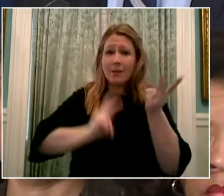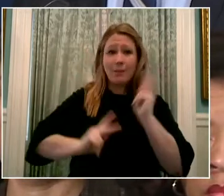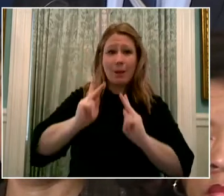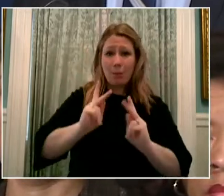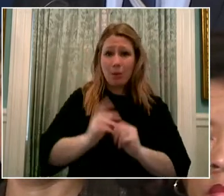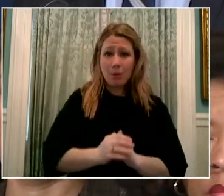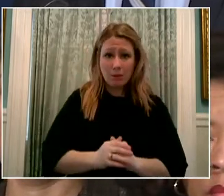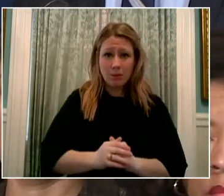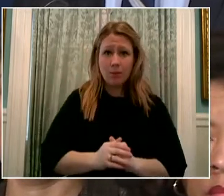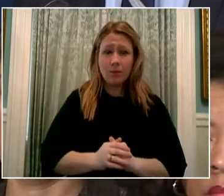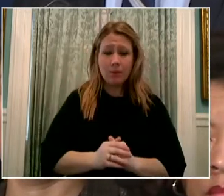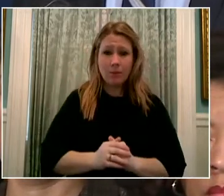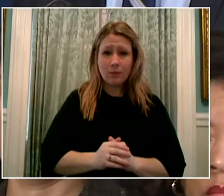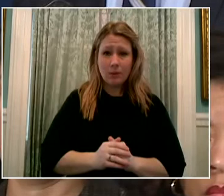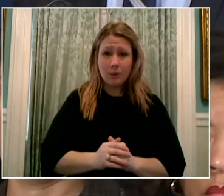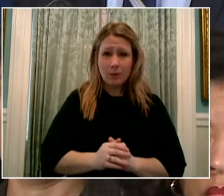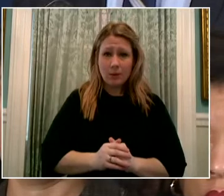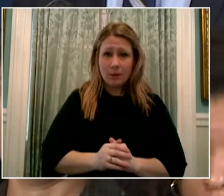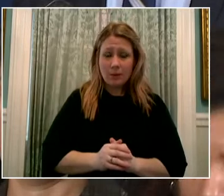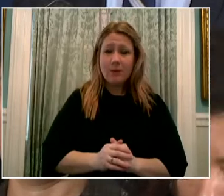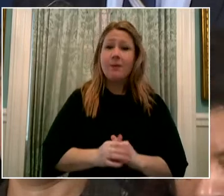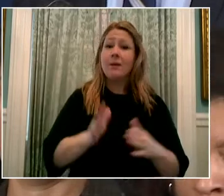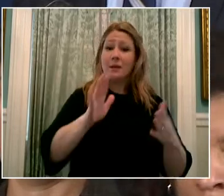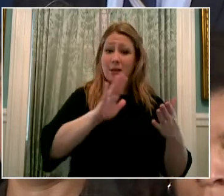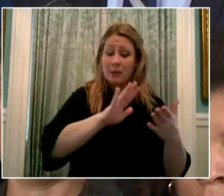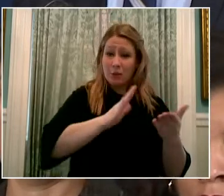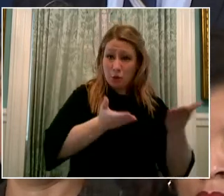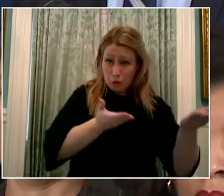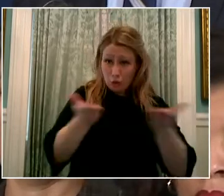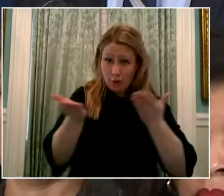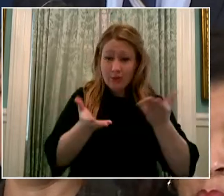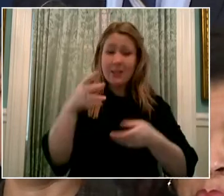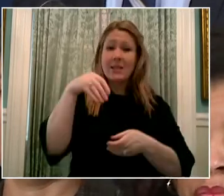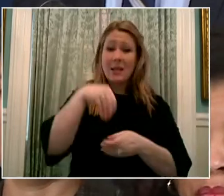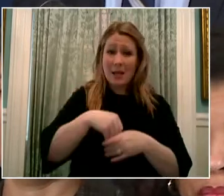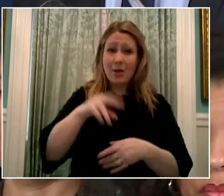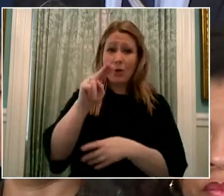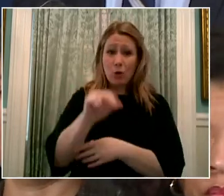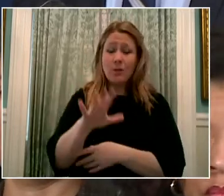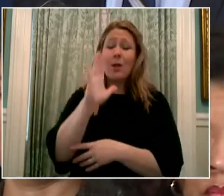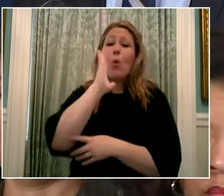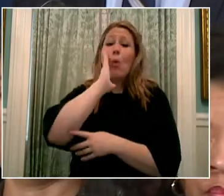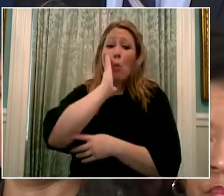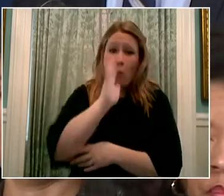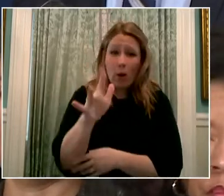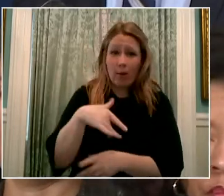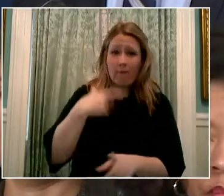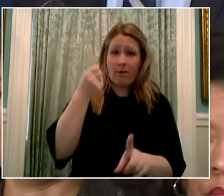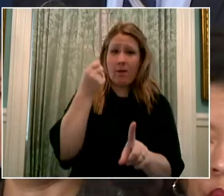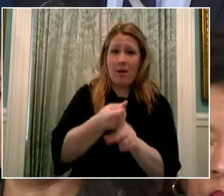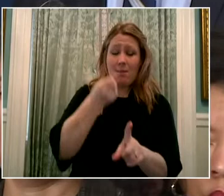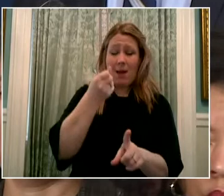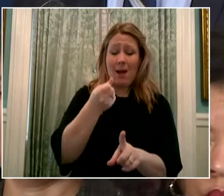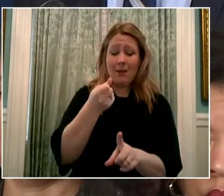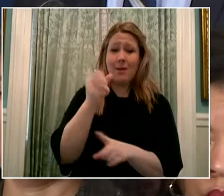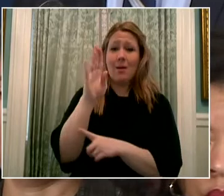in this city will be impacted by the $4.3 billion now